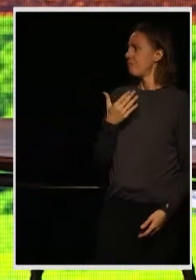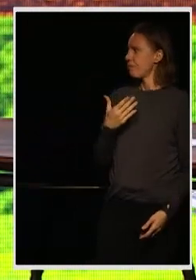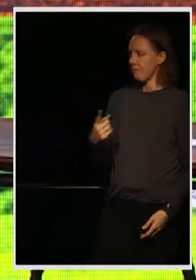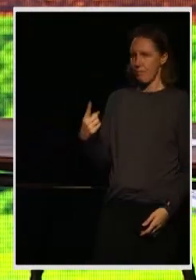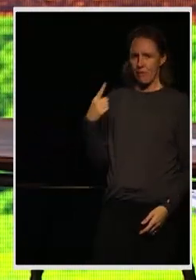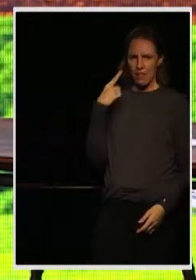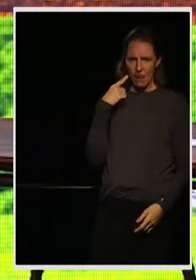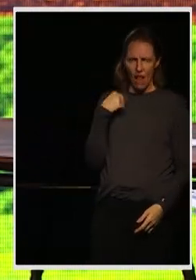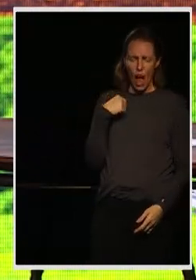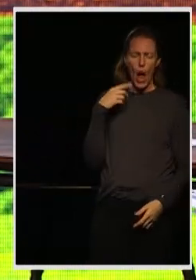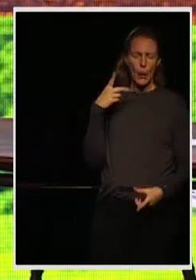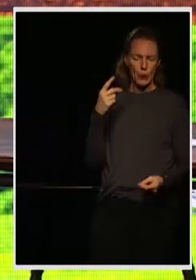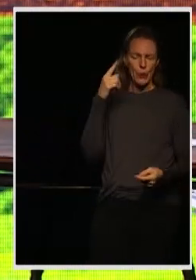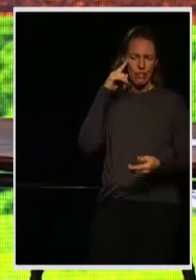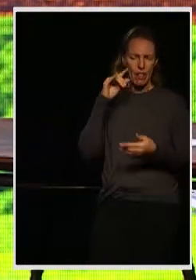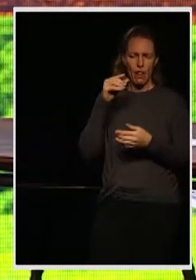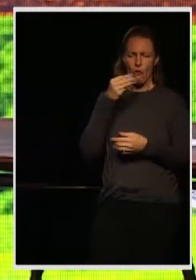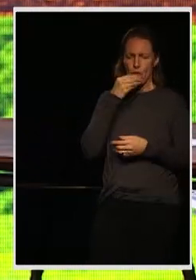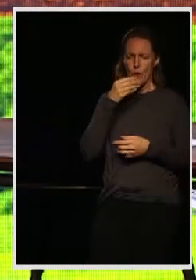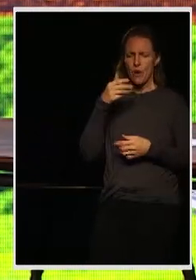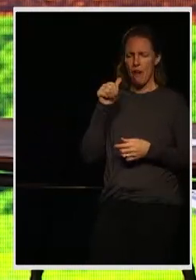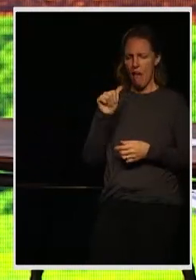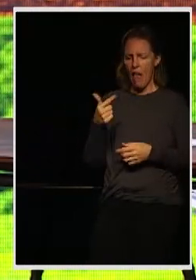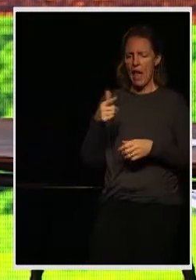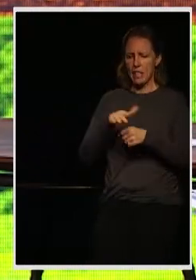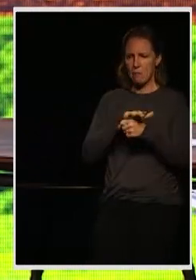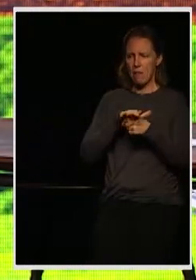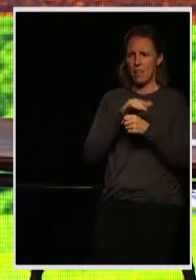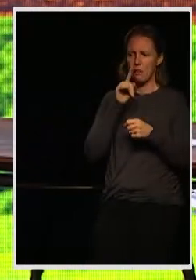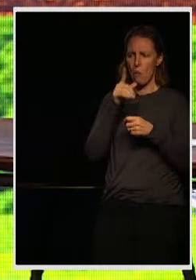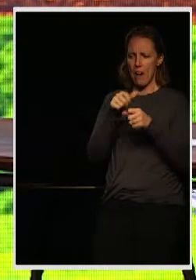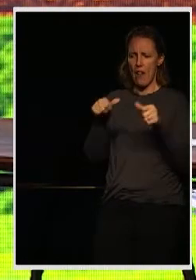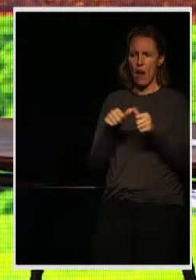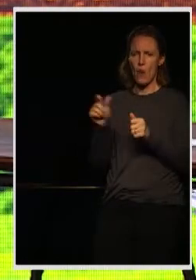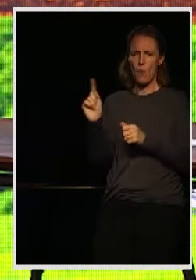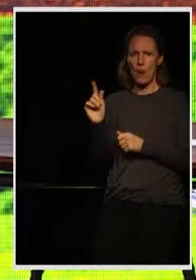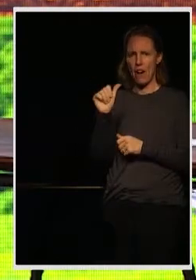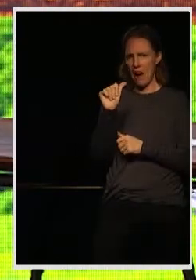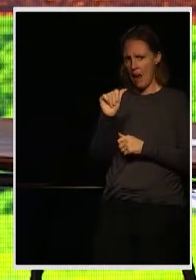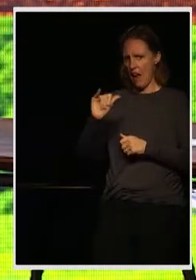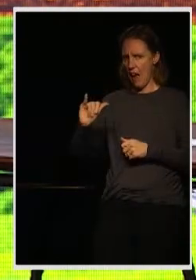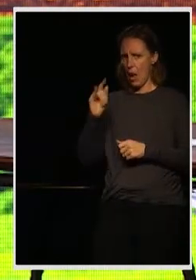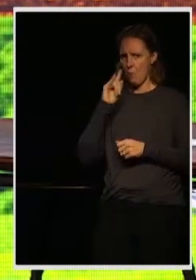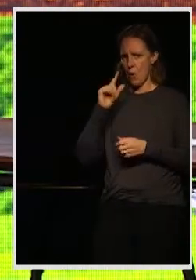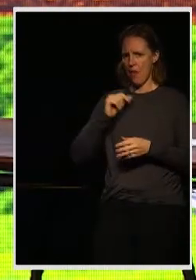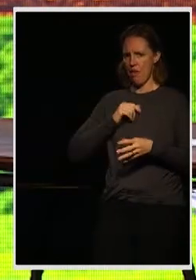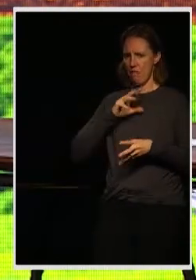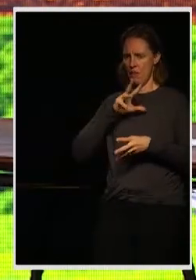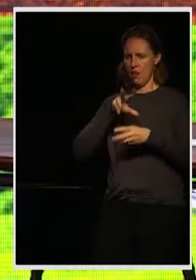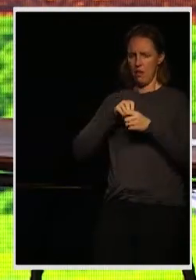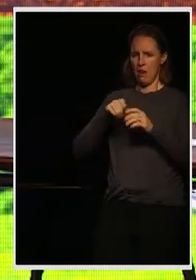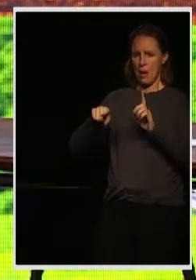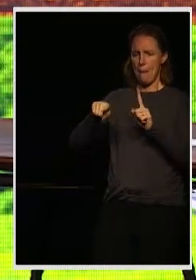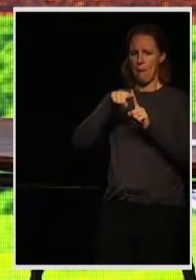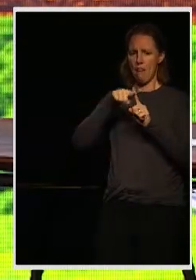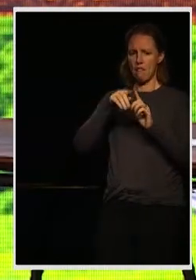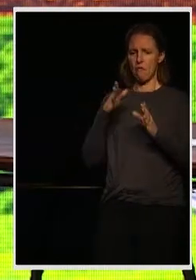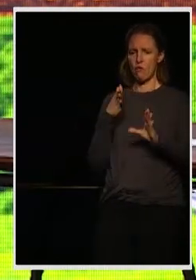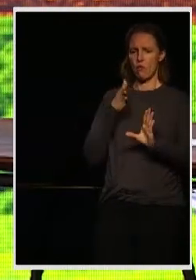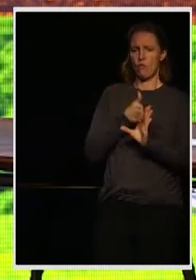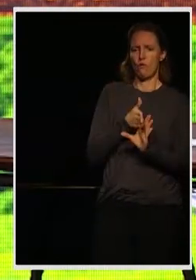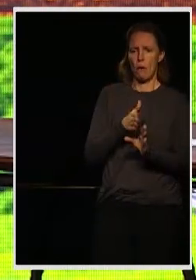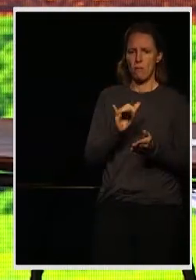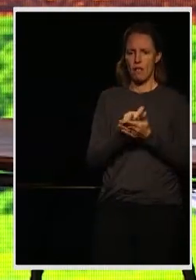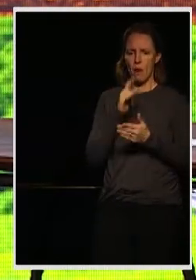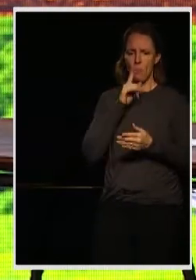I do think the food and ag space is one area where AI is going to impart positive disruption that's